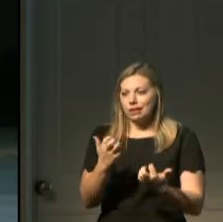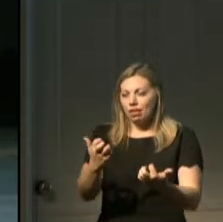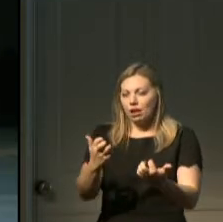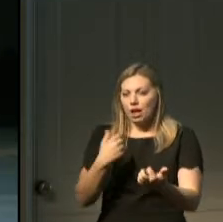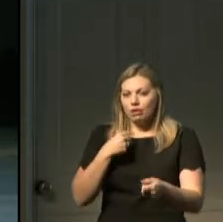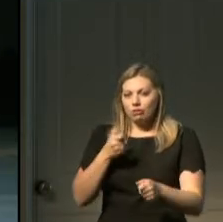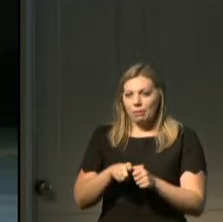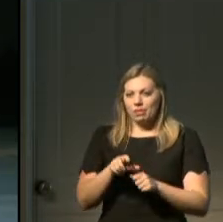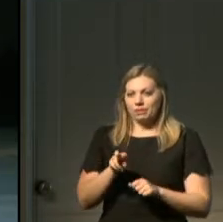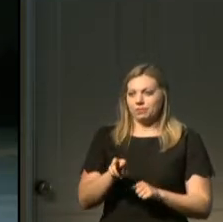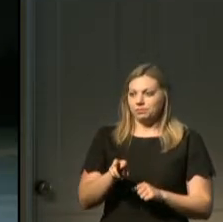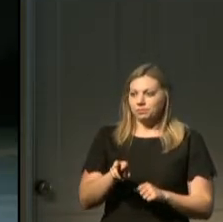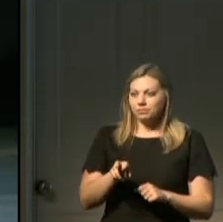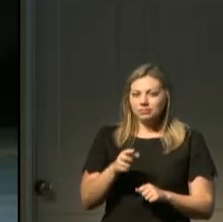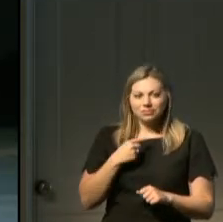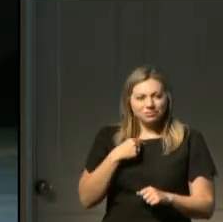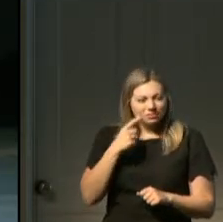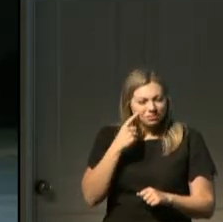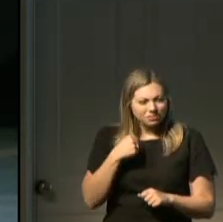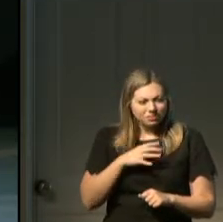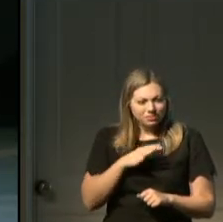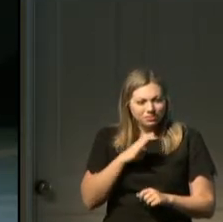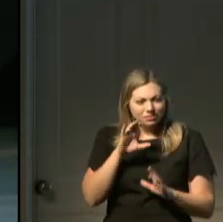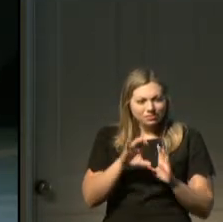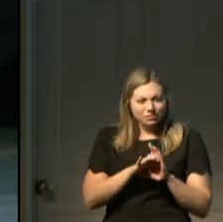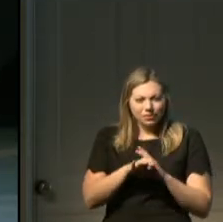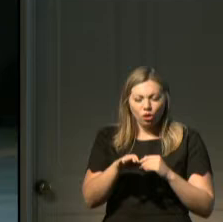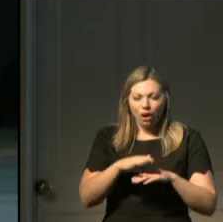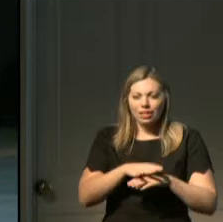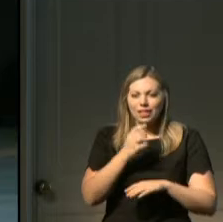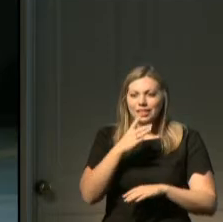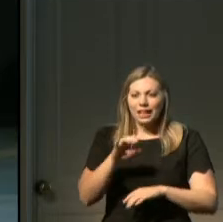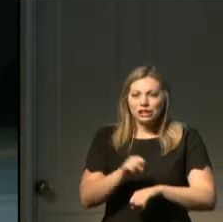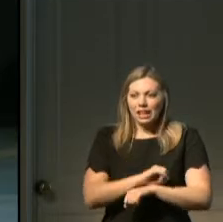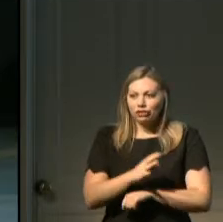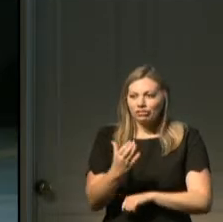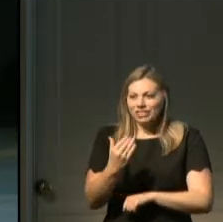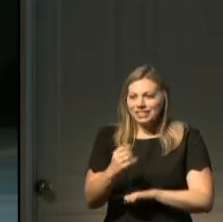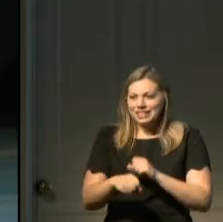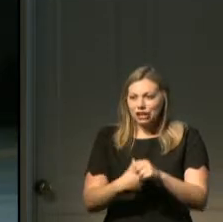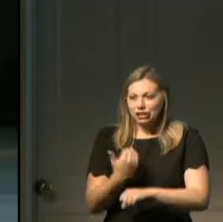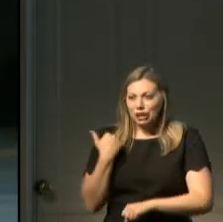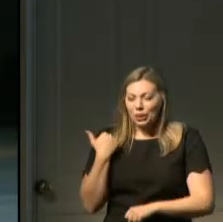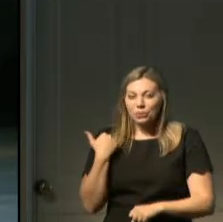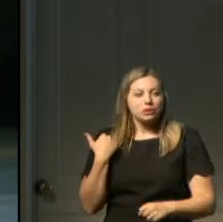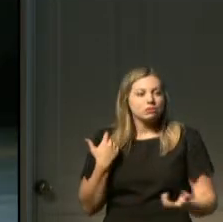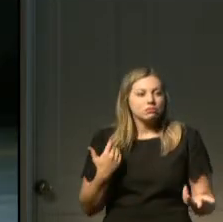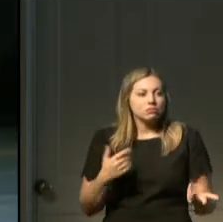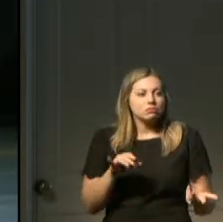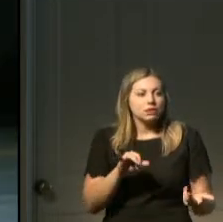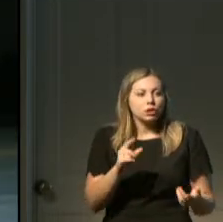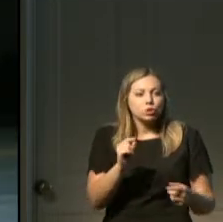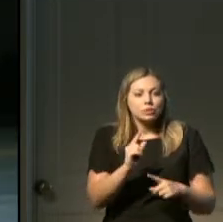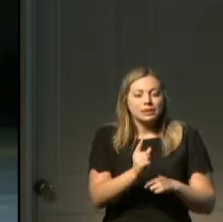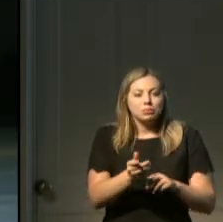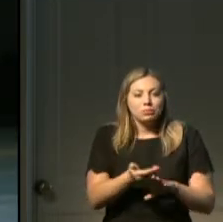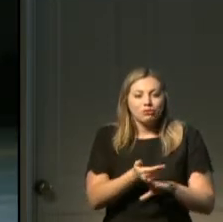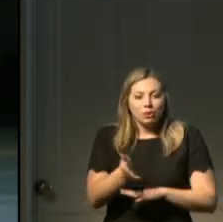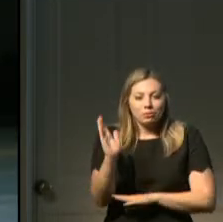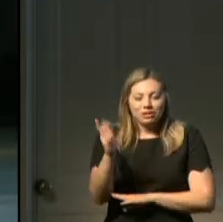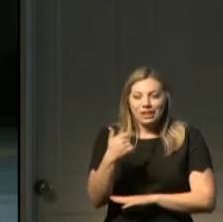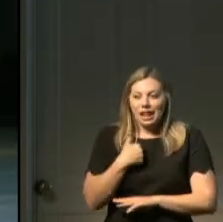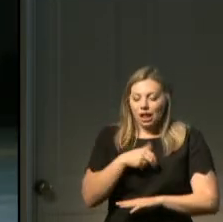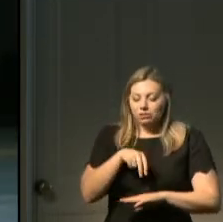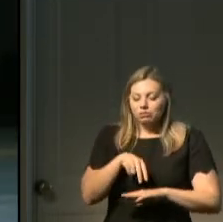remembered, didn't I get a cool picture of him in the light stage 15 years ago? And like 20 minutes before the talk, I get on